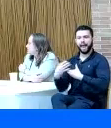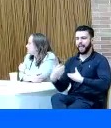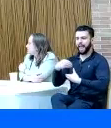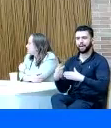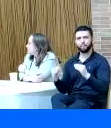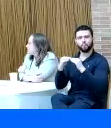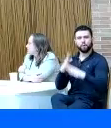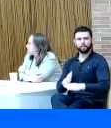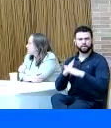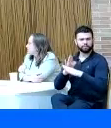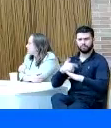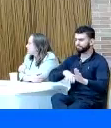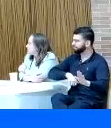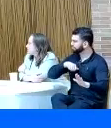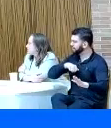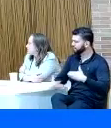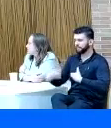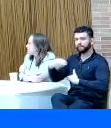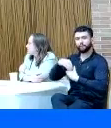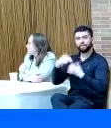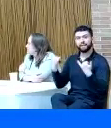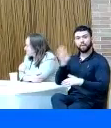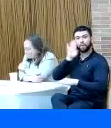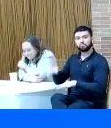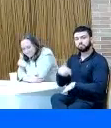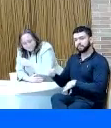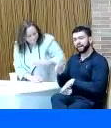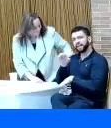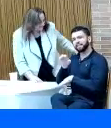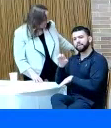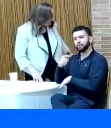that and with that we will turn things over to Elizabeth Rosman